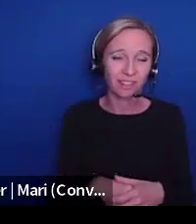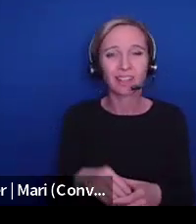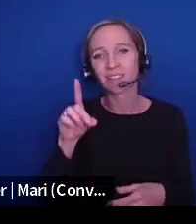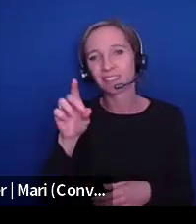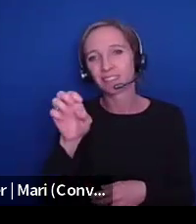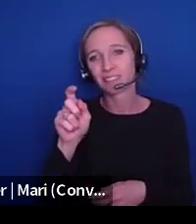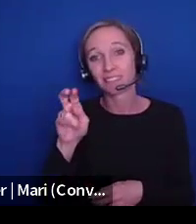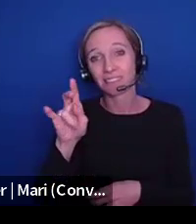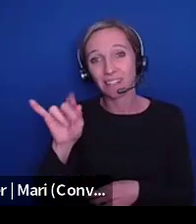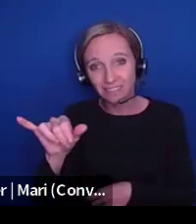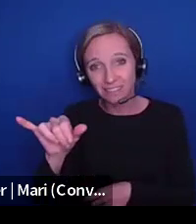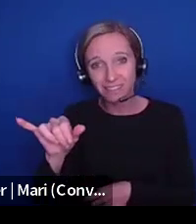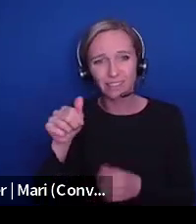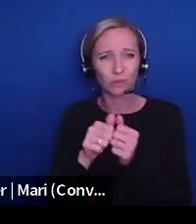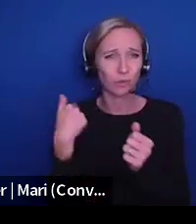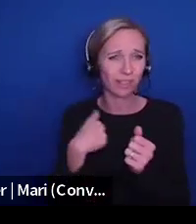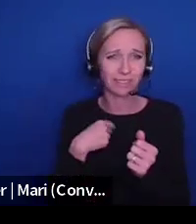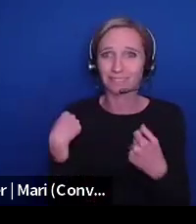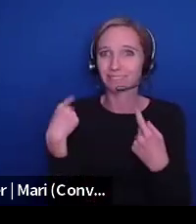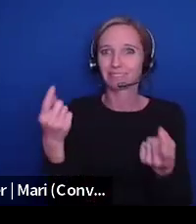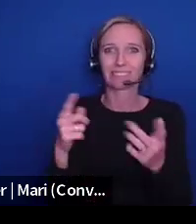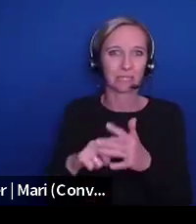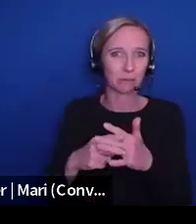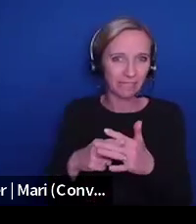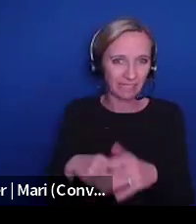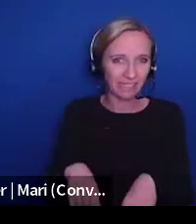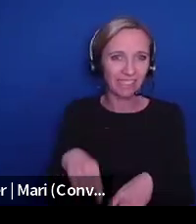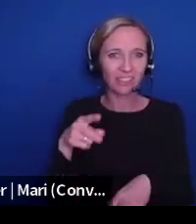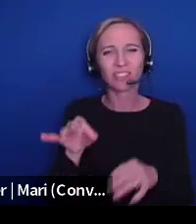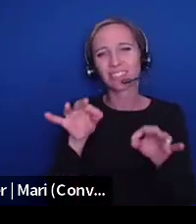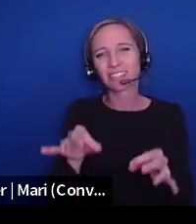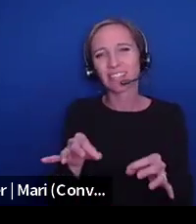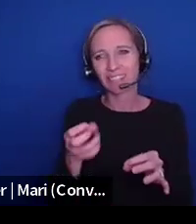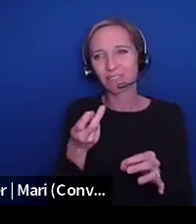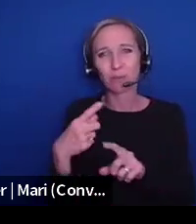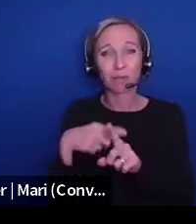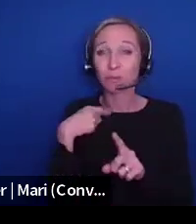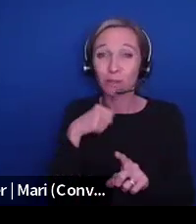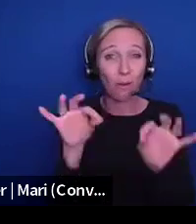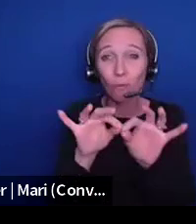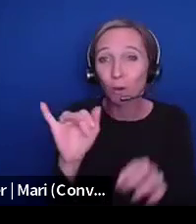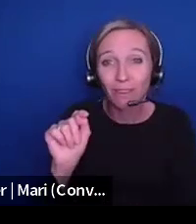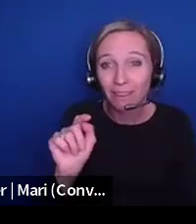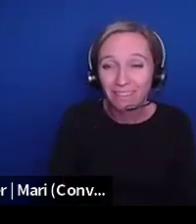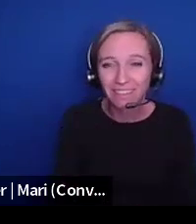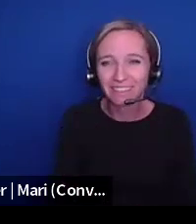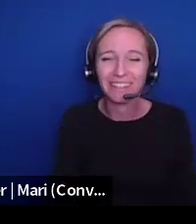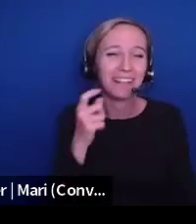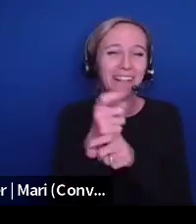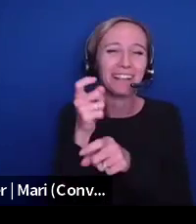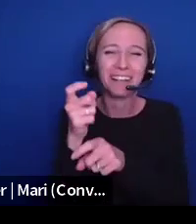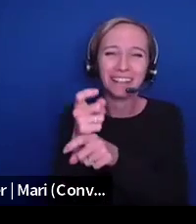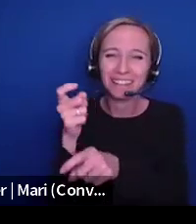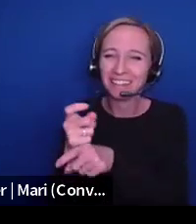Destiny has been with us since the beginning, but she had decided that for a couple of months we were not worth it. So I'm joking, I'm